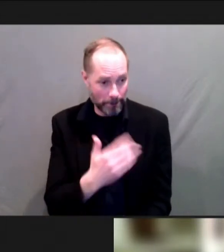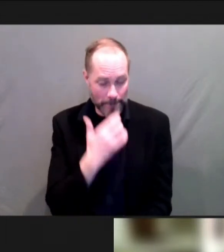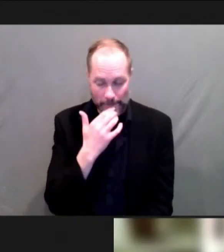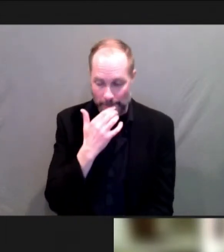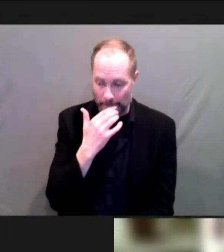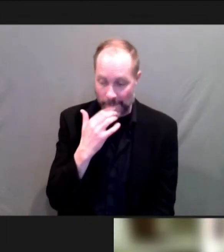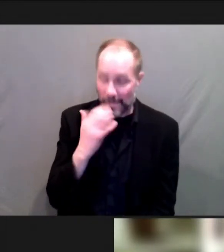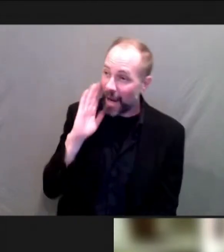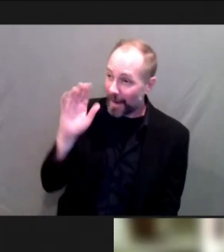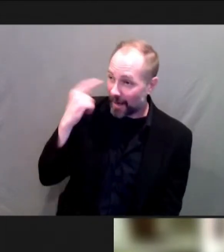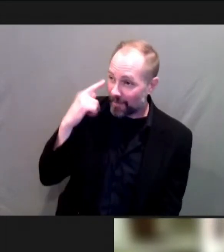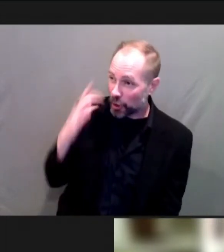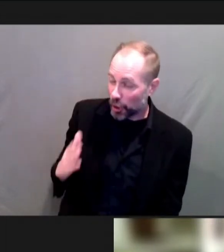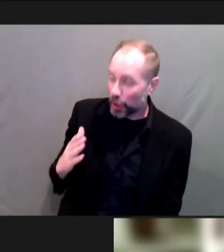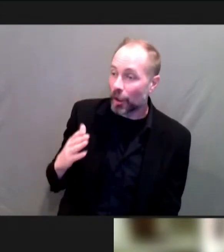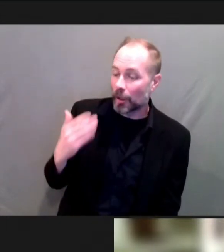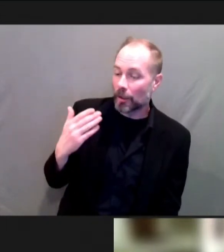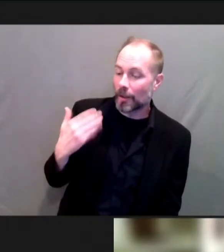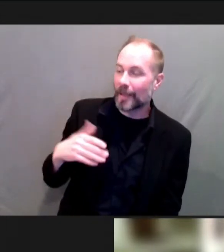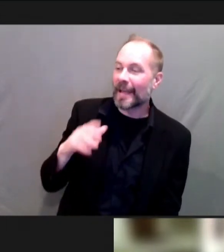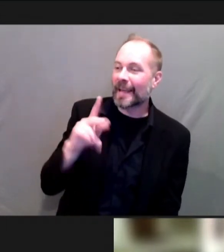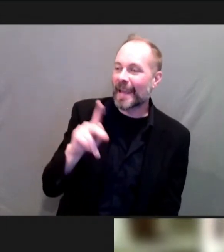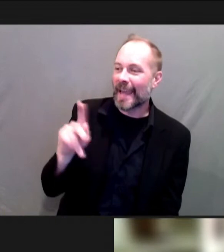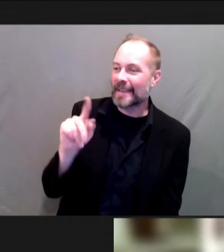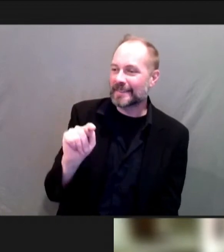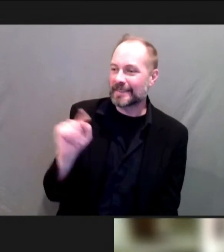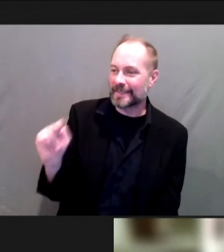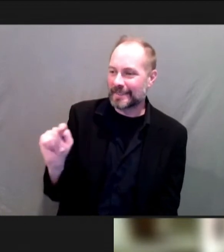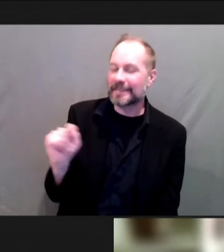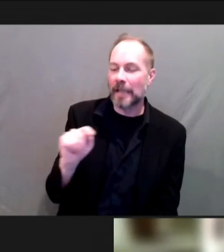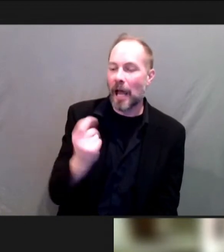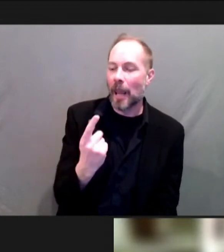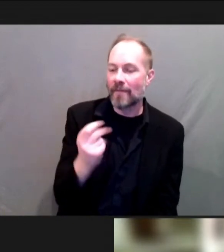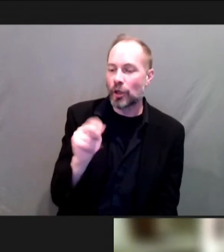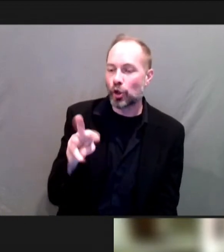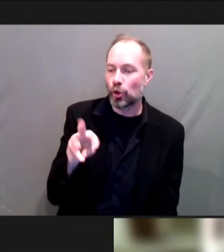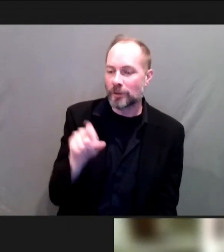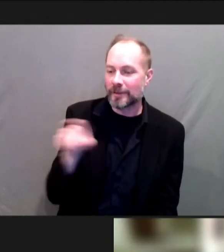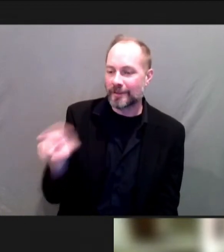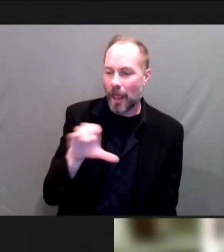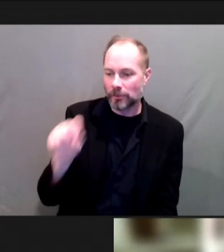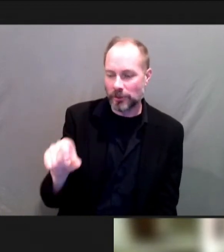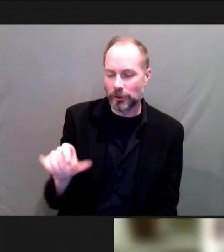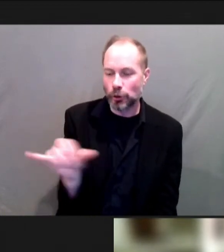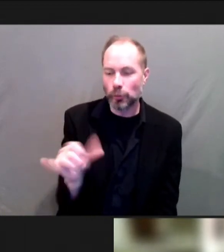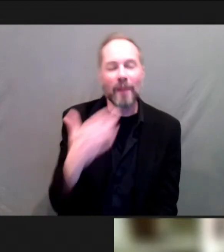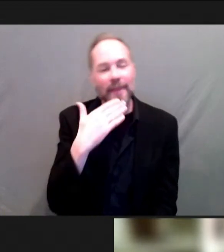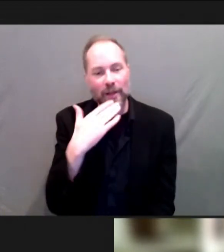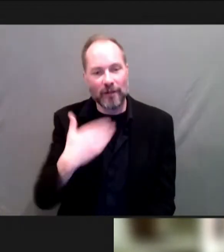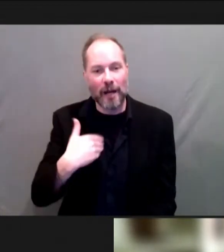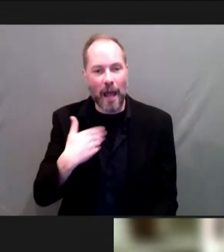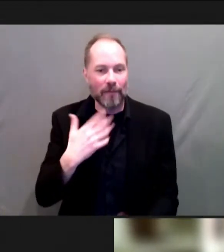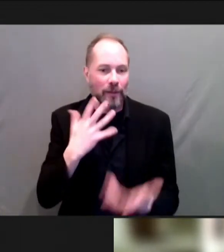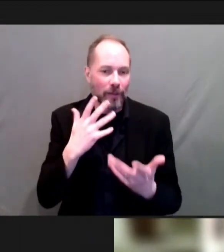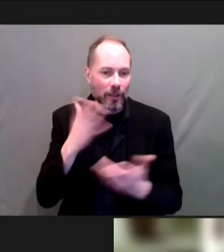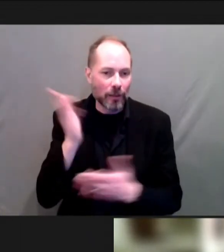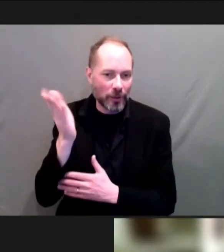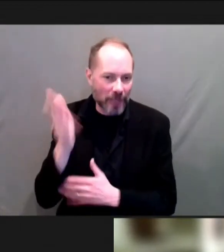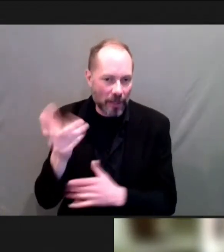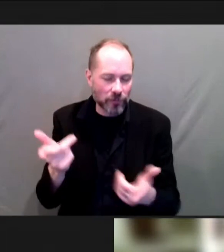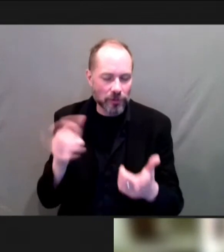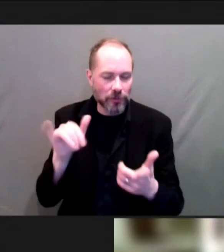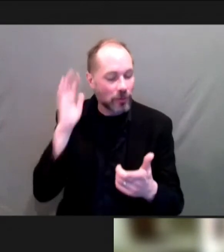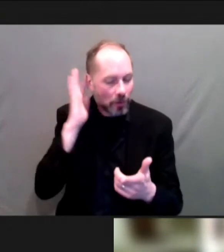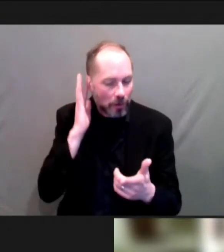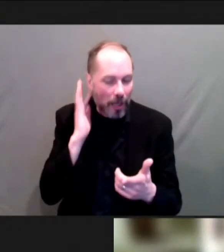Hi, Governor. Katie Pelton with KKTV 11 News in Colorado Springs, too. Thank you so much for holding this update and all of them, as usual.